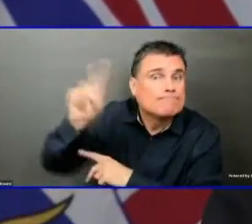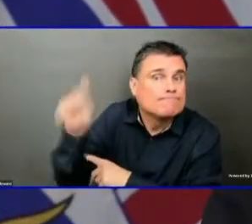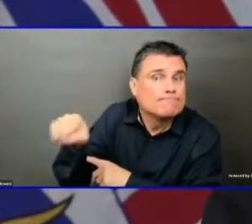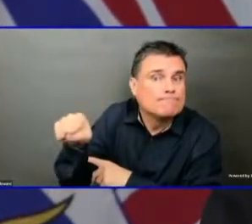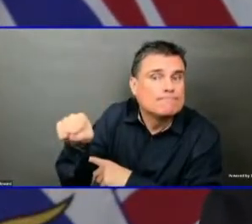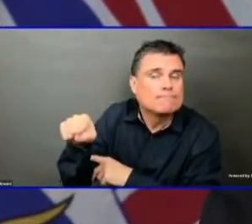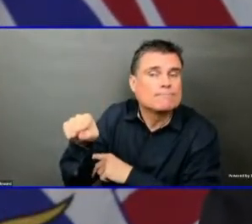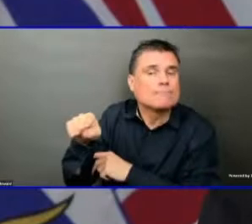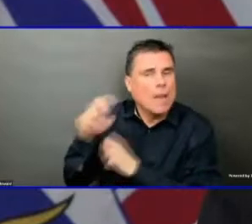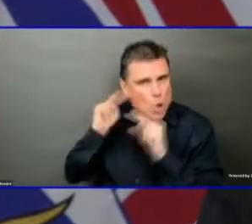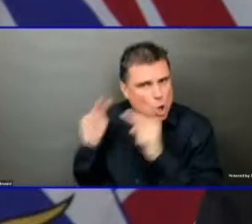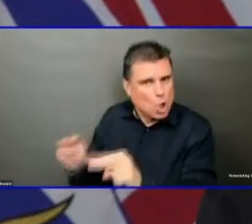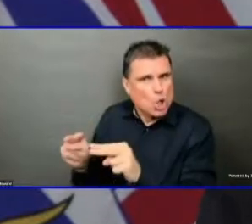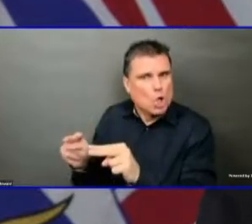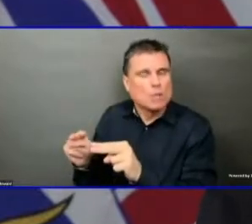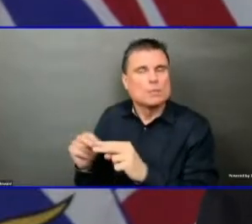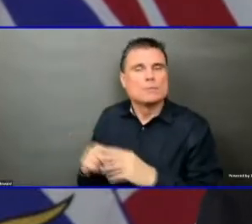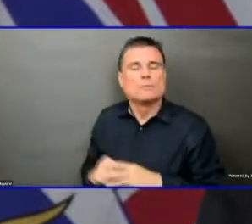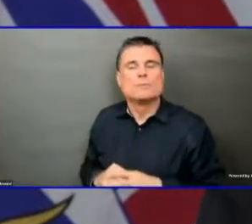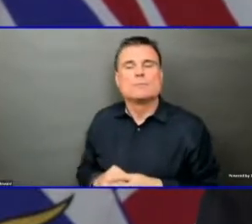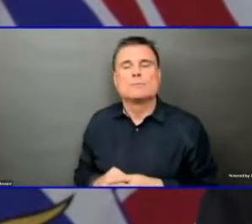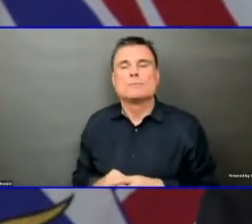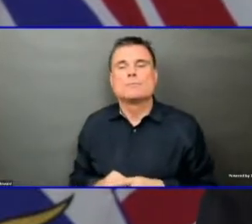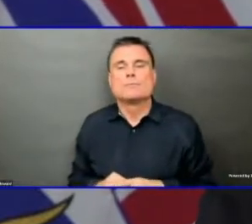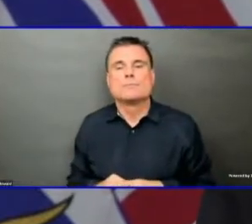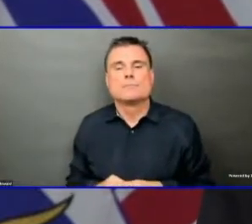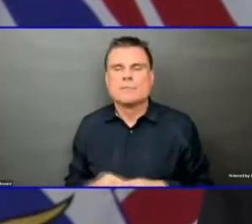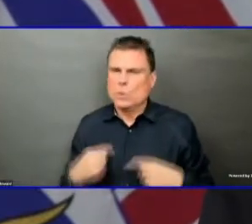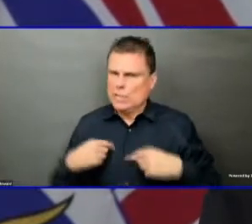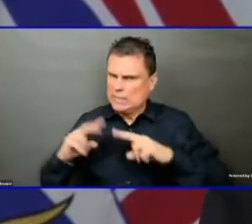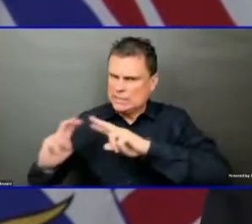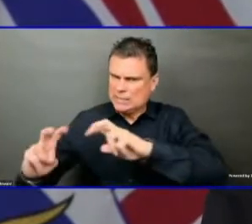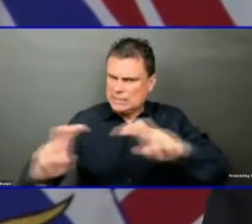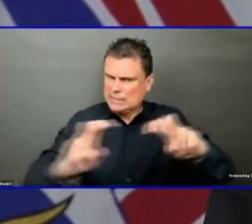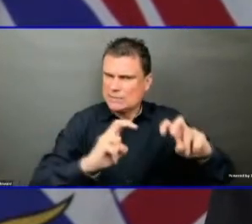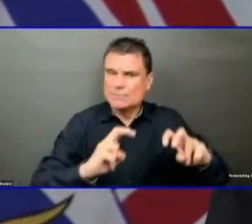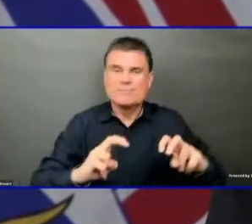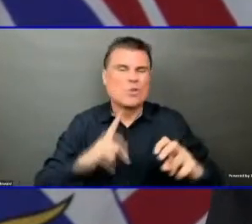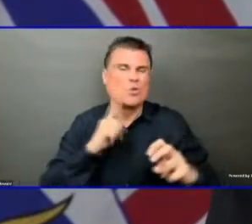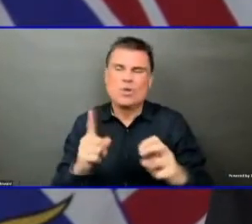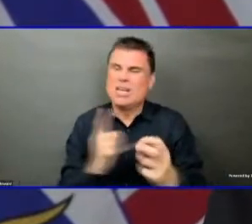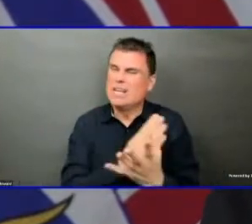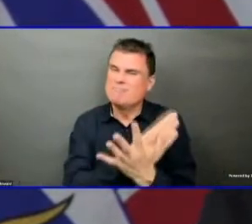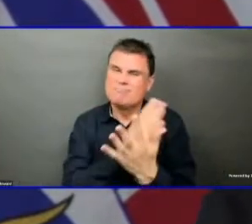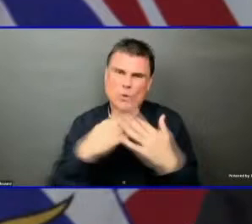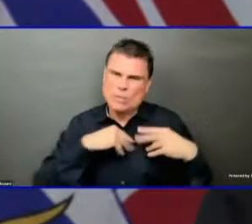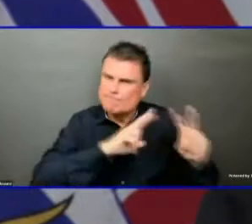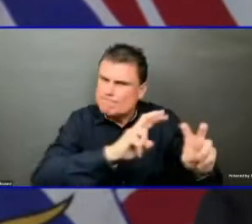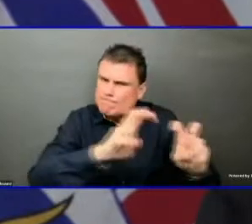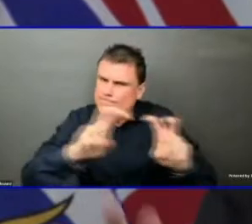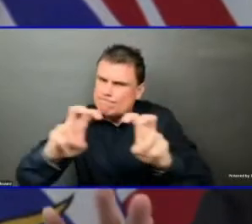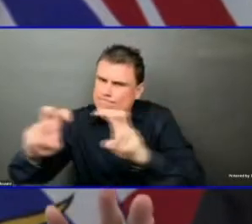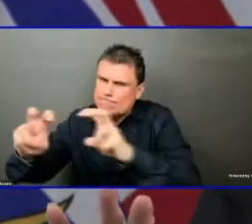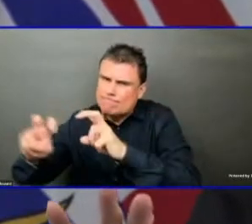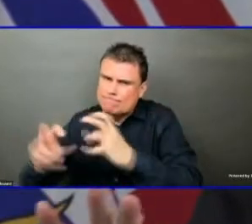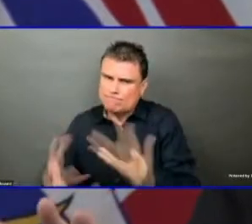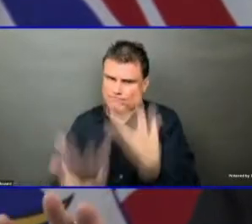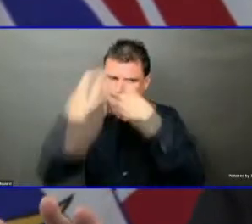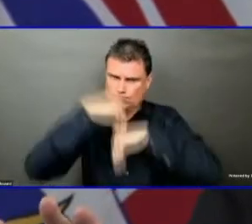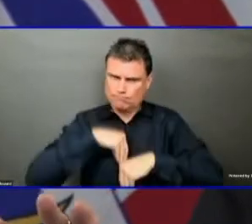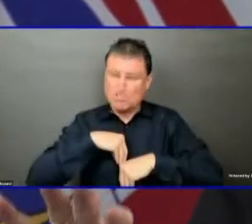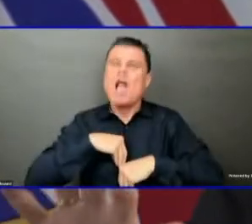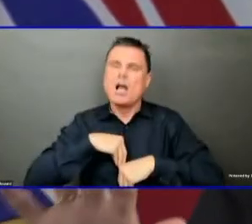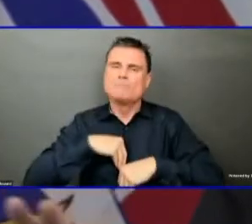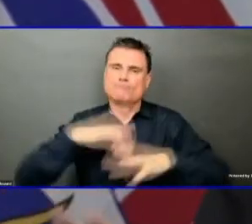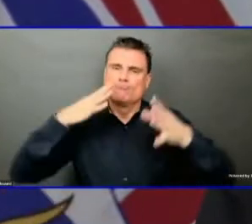in place. So it is all of the above, and it is also making sure that we are starting on